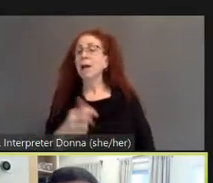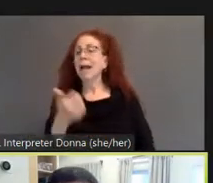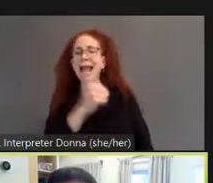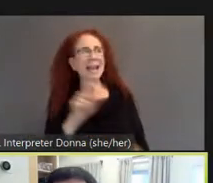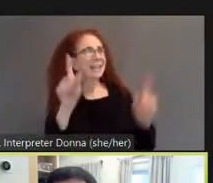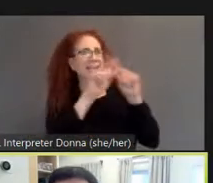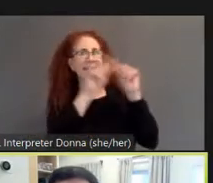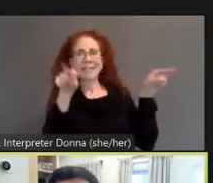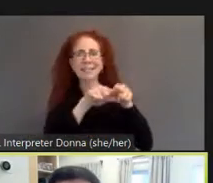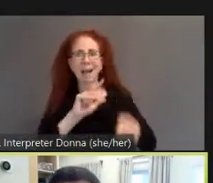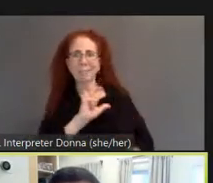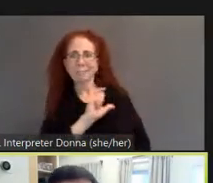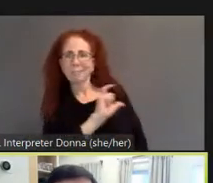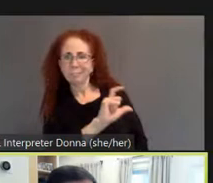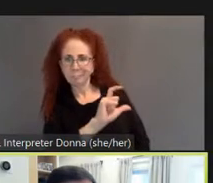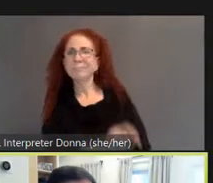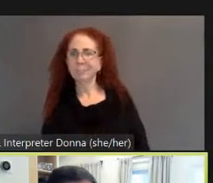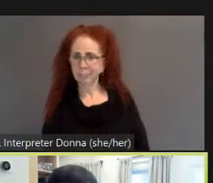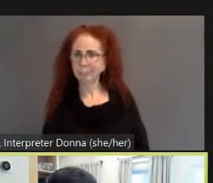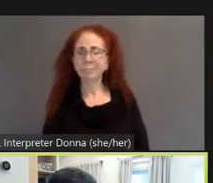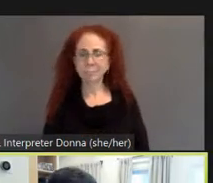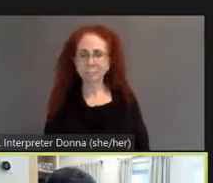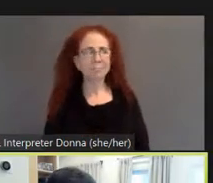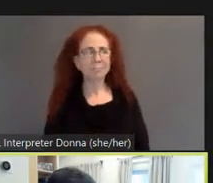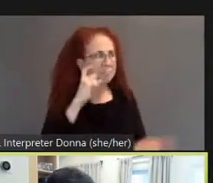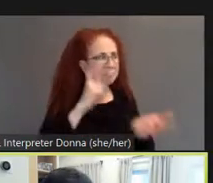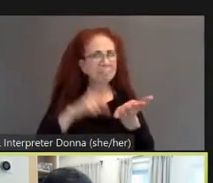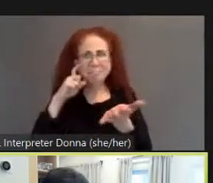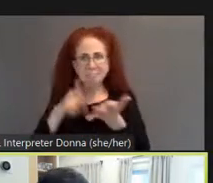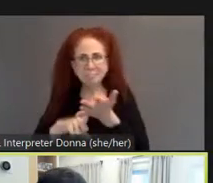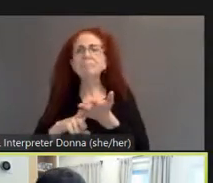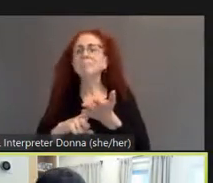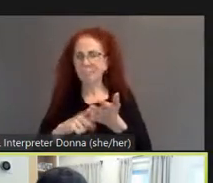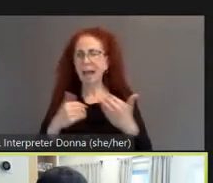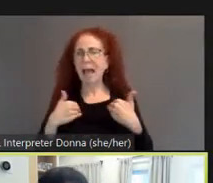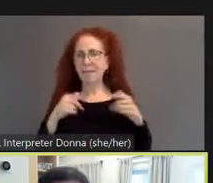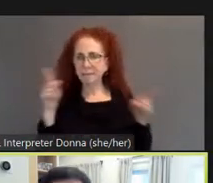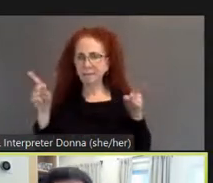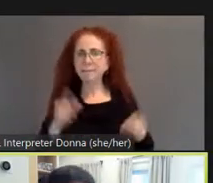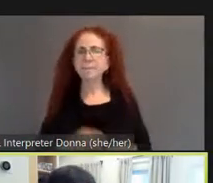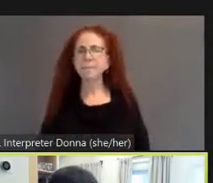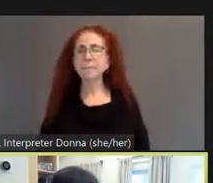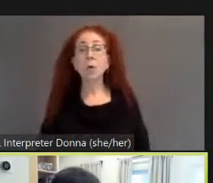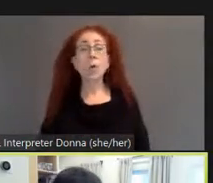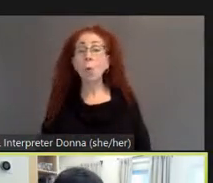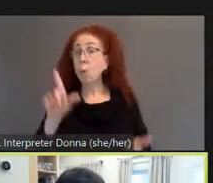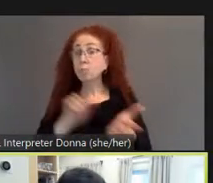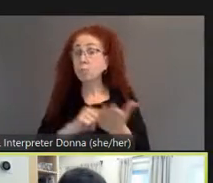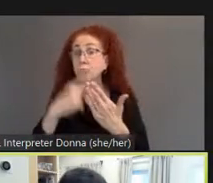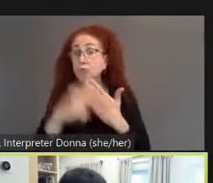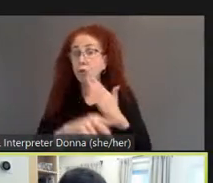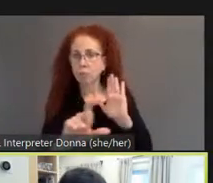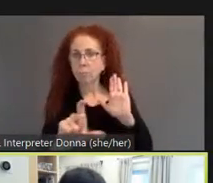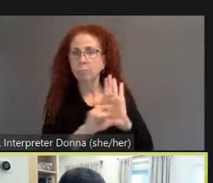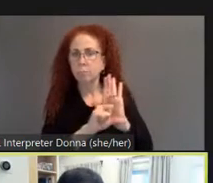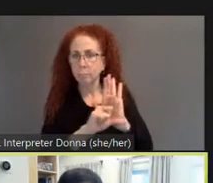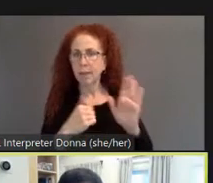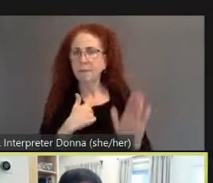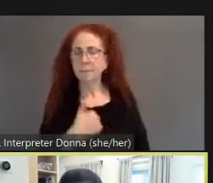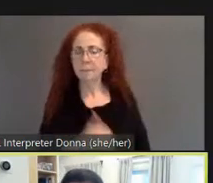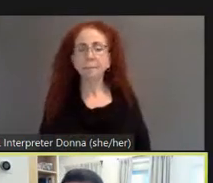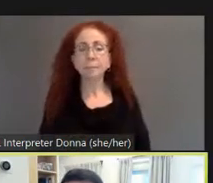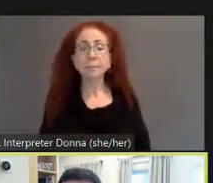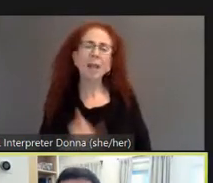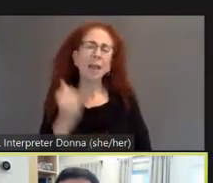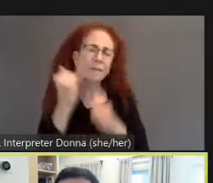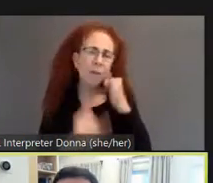might be publicizing the event outside of our venues, and including in print programs and more. And finally, I